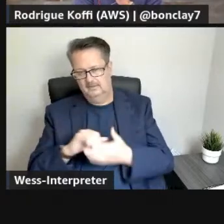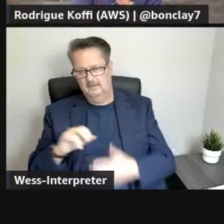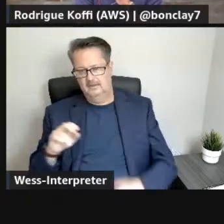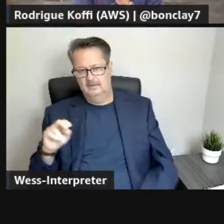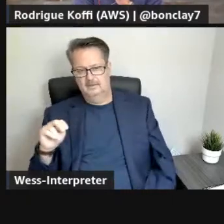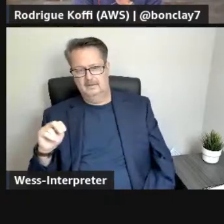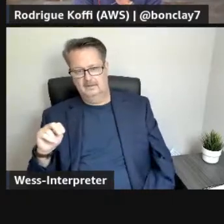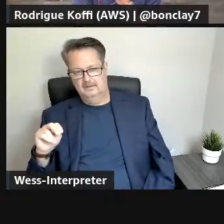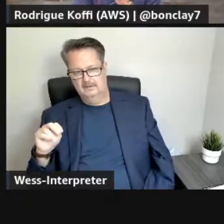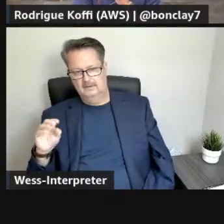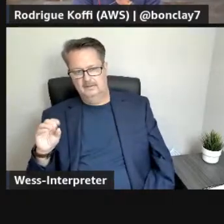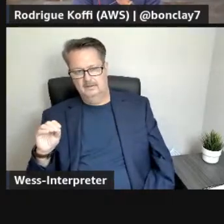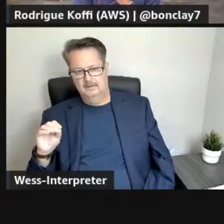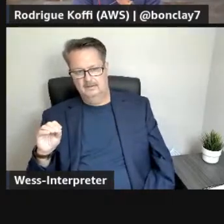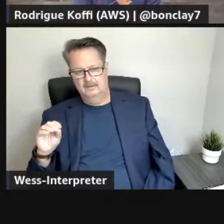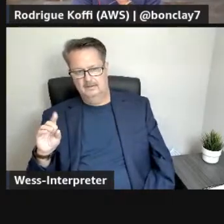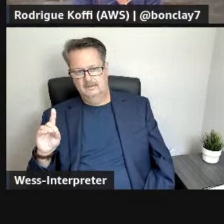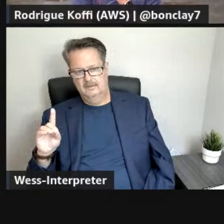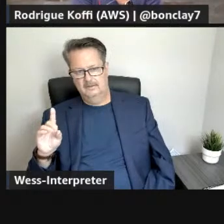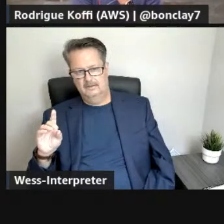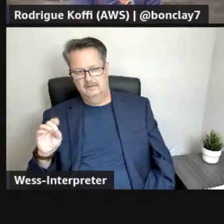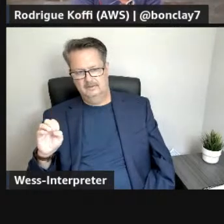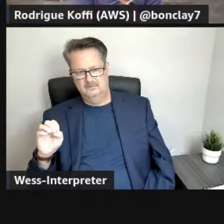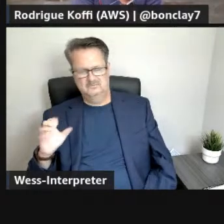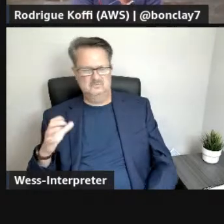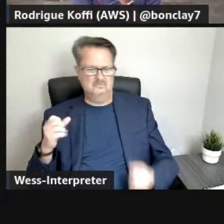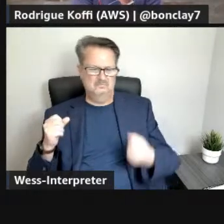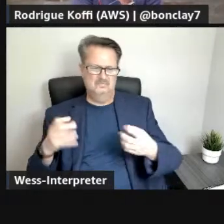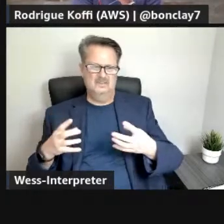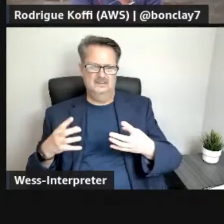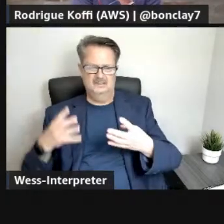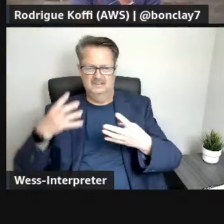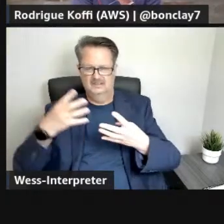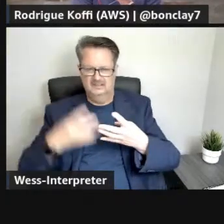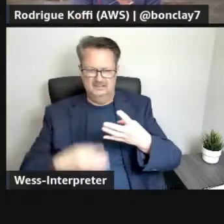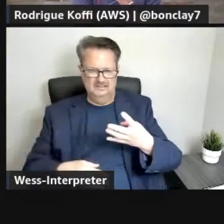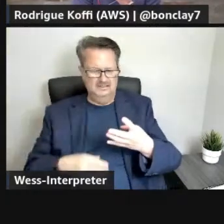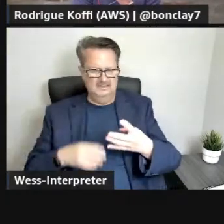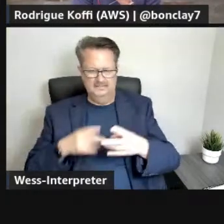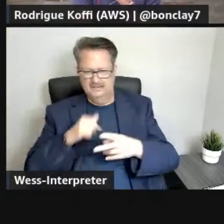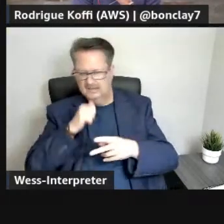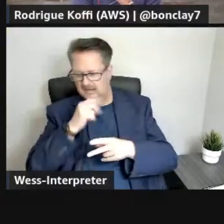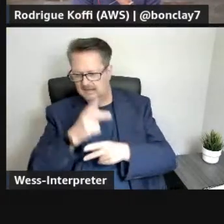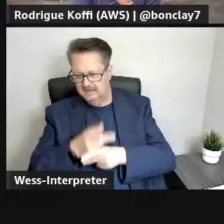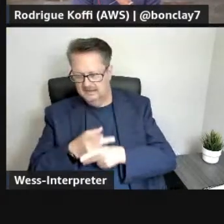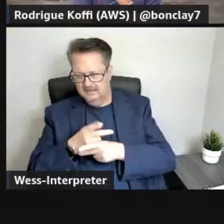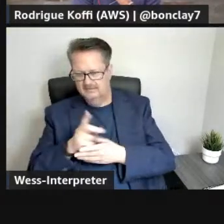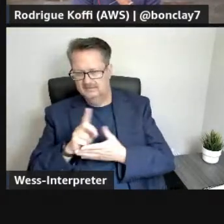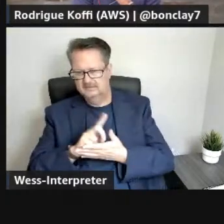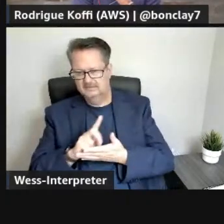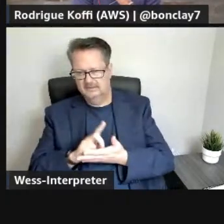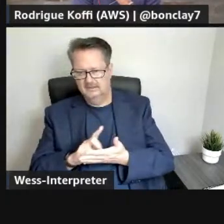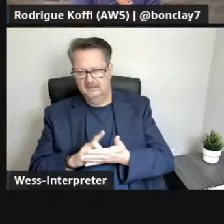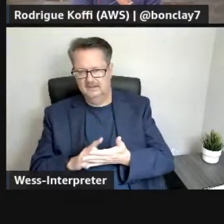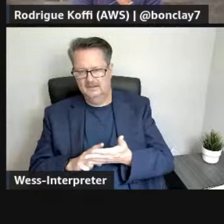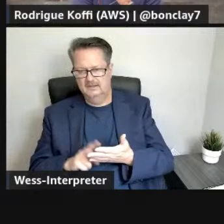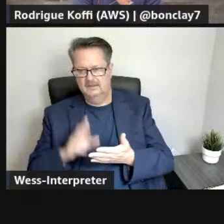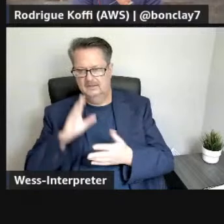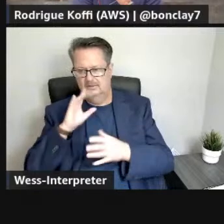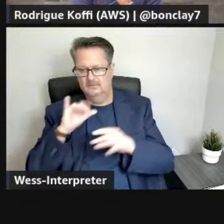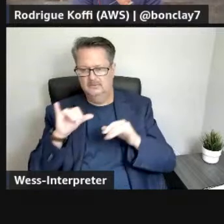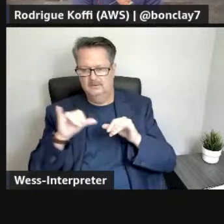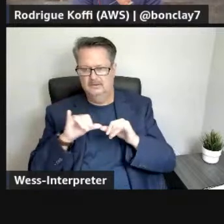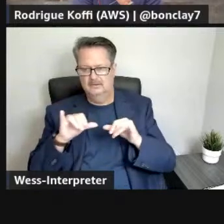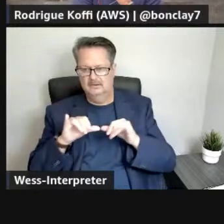is densely populated and that's lots of pods in there, and if you're not carefully designing, you will end up sizing your OpenTelemetry